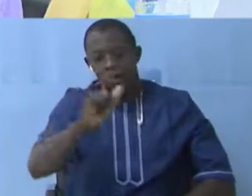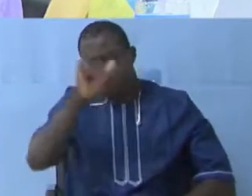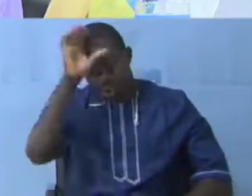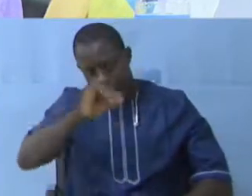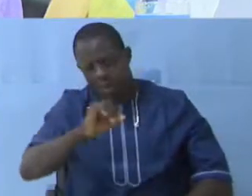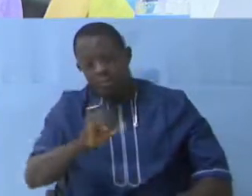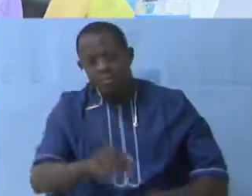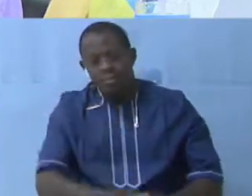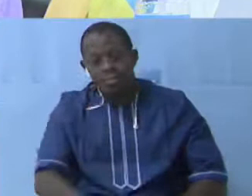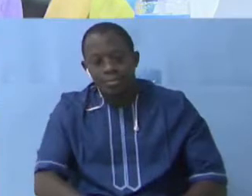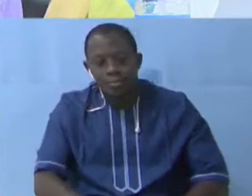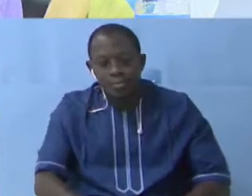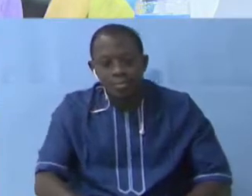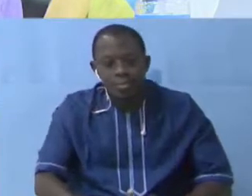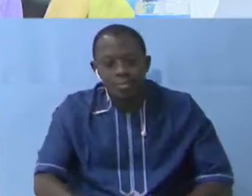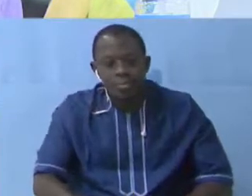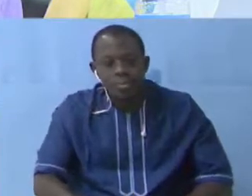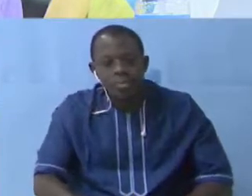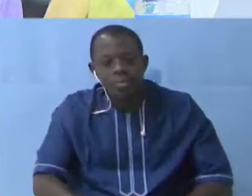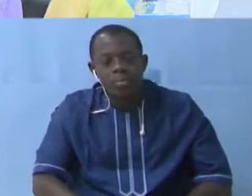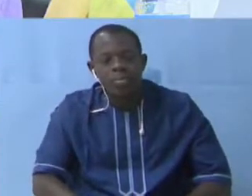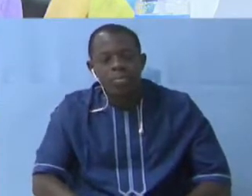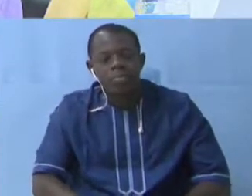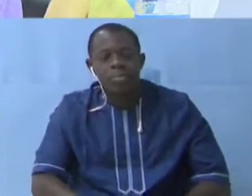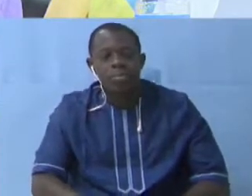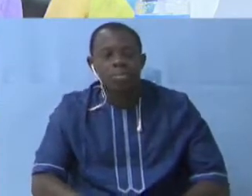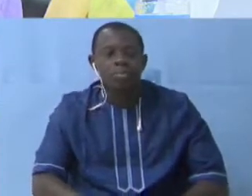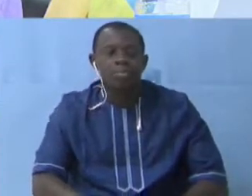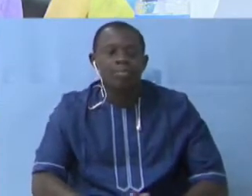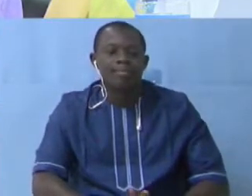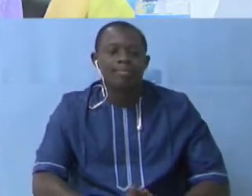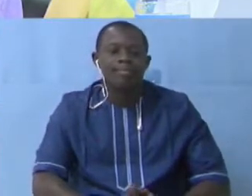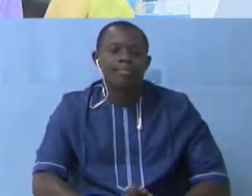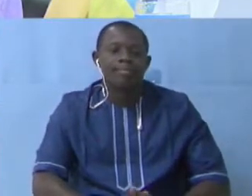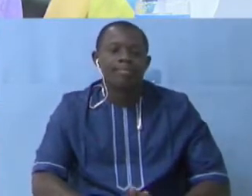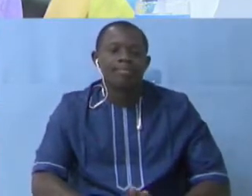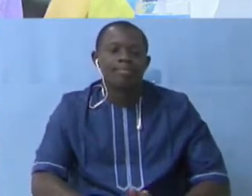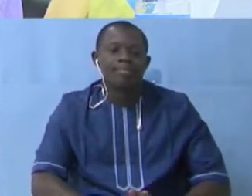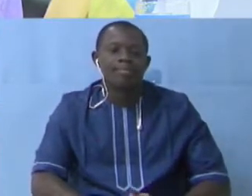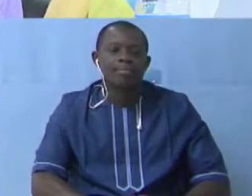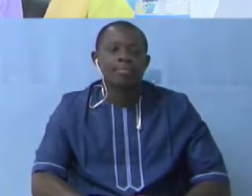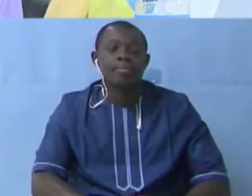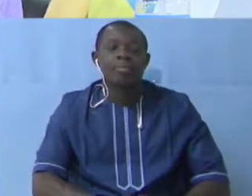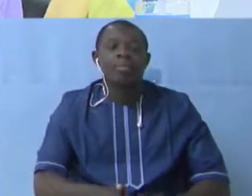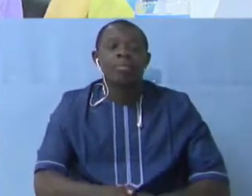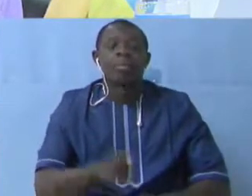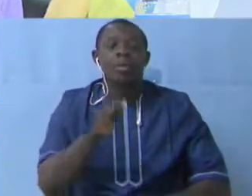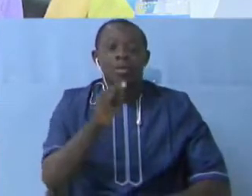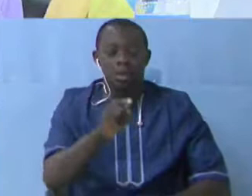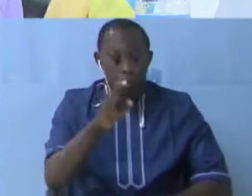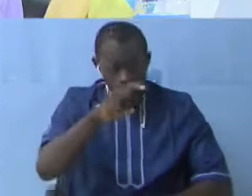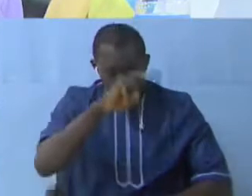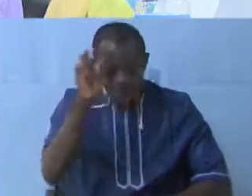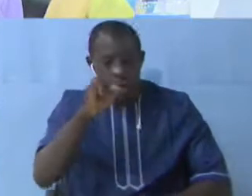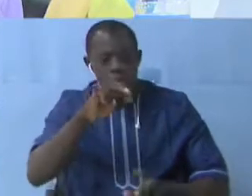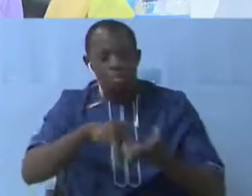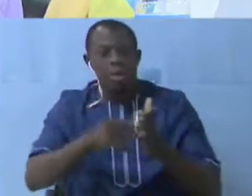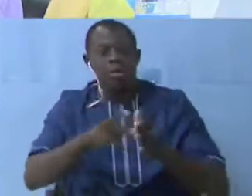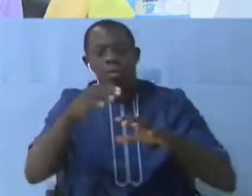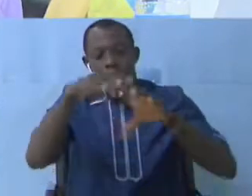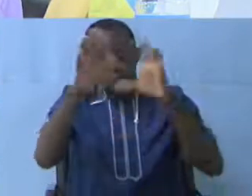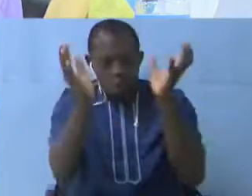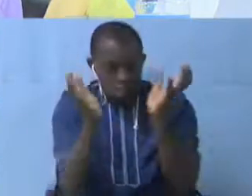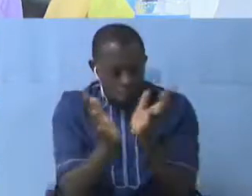xale sumay doom ci seen muñ ak seen déggin bu rafet ci suma mbir. This work was a collective work that we've